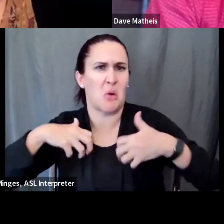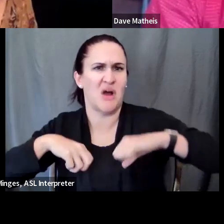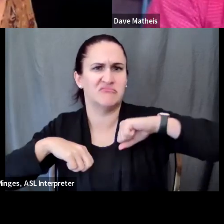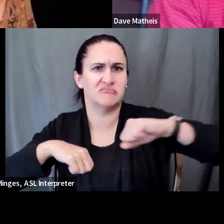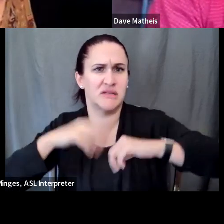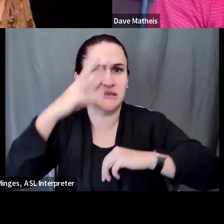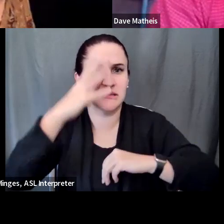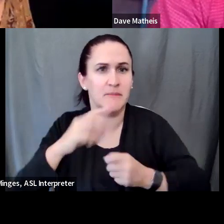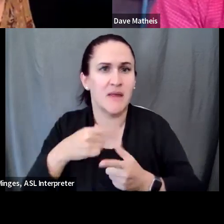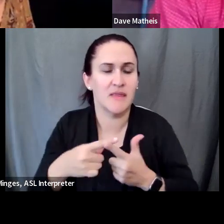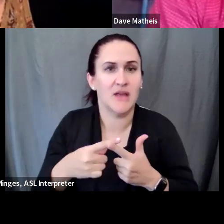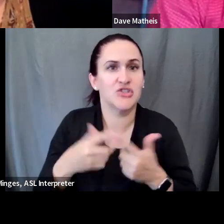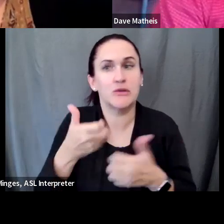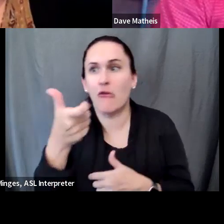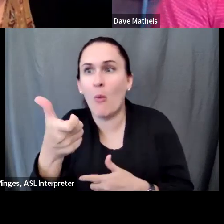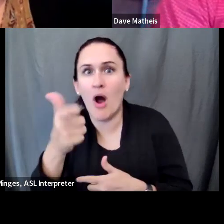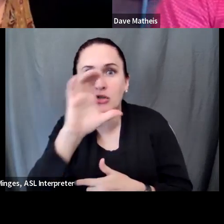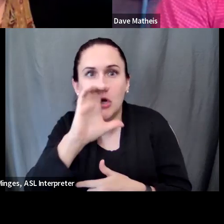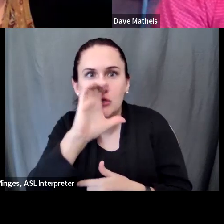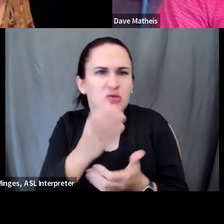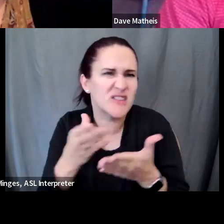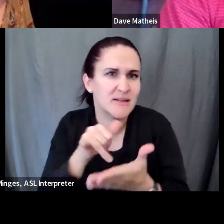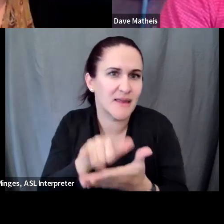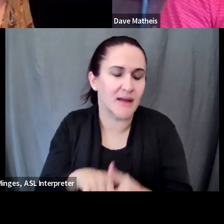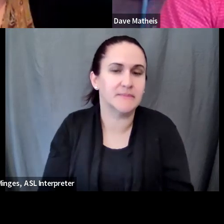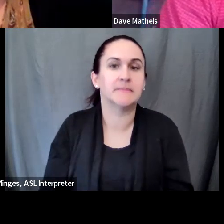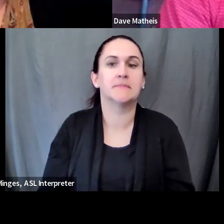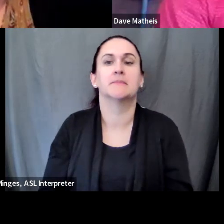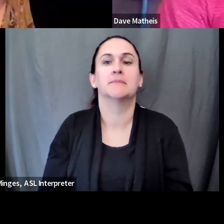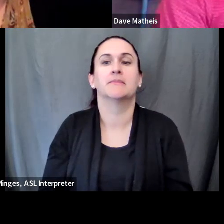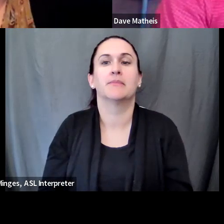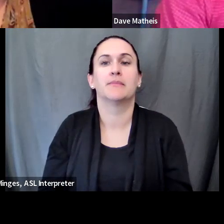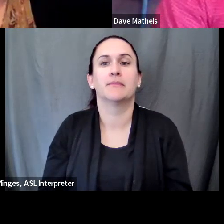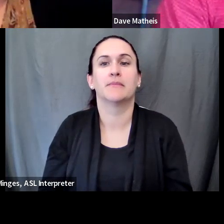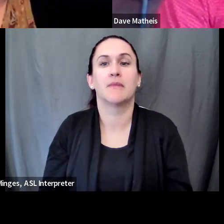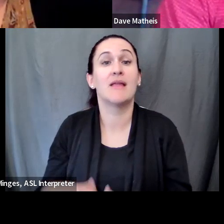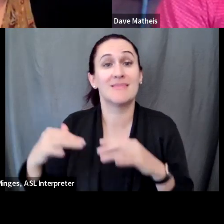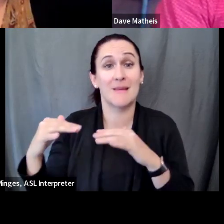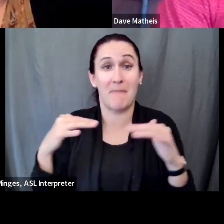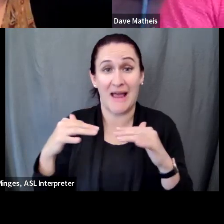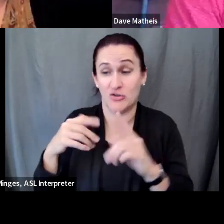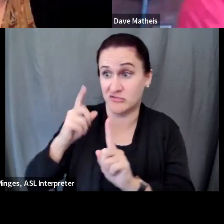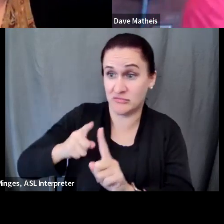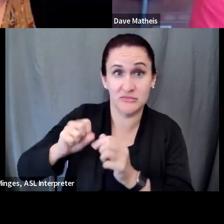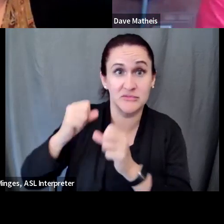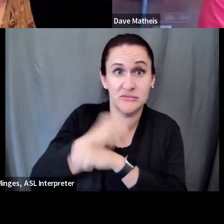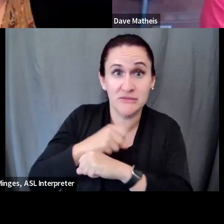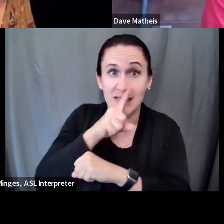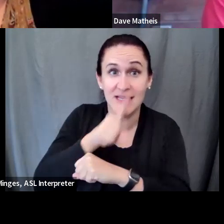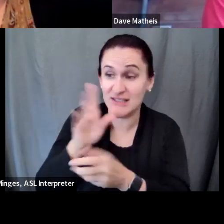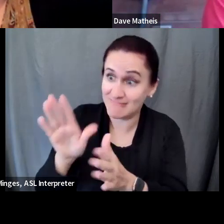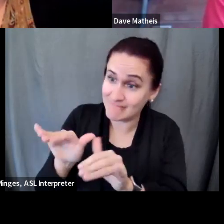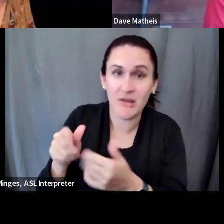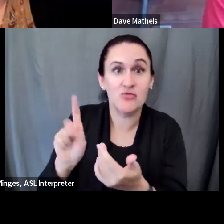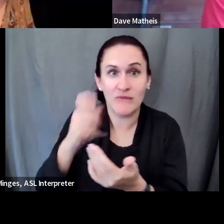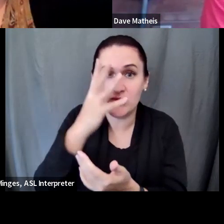sit and play or watch cartoons and things like that. And the battle is to get her to go to sleep. So I've had to